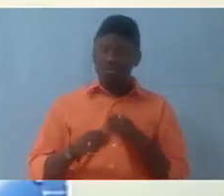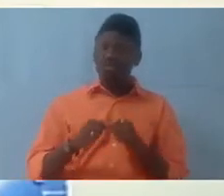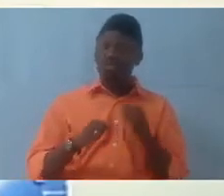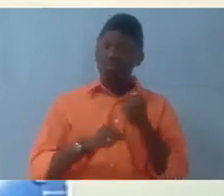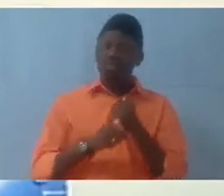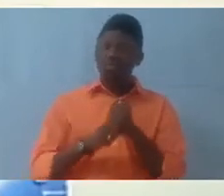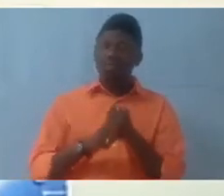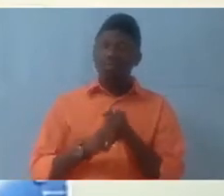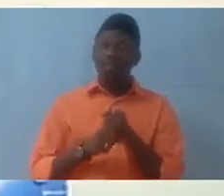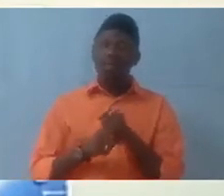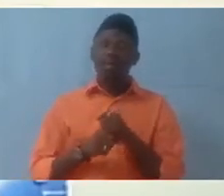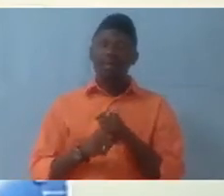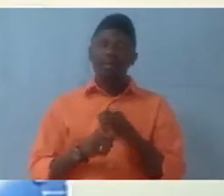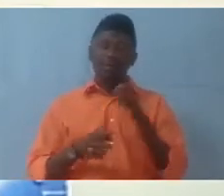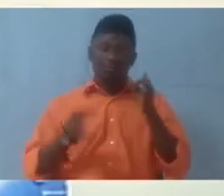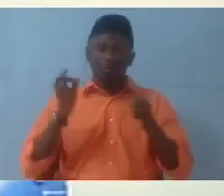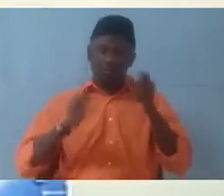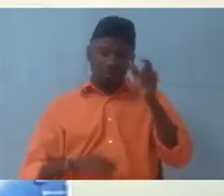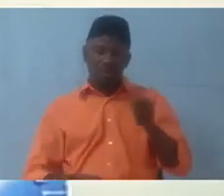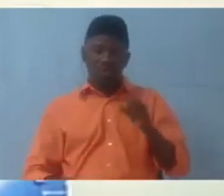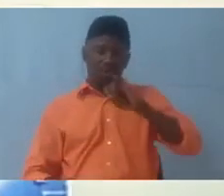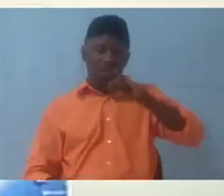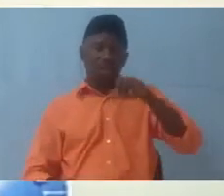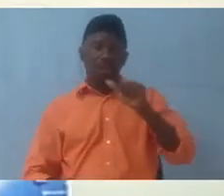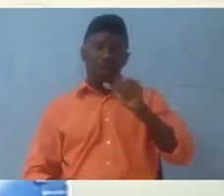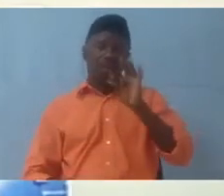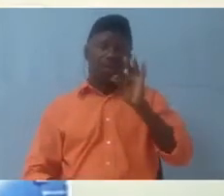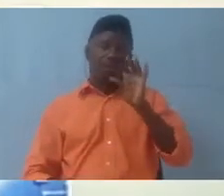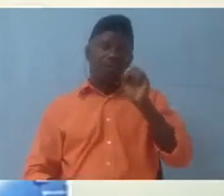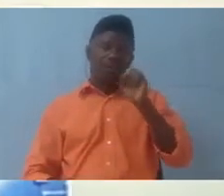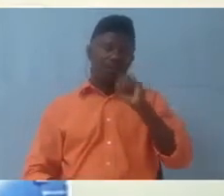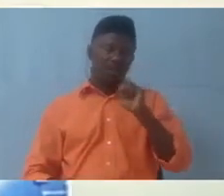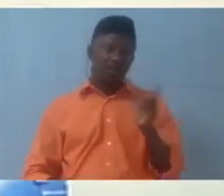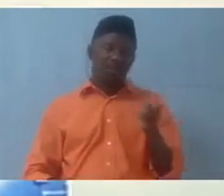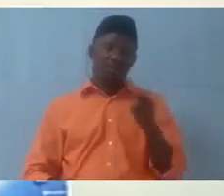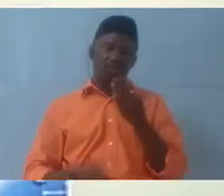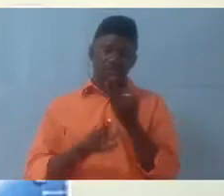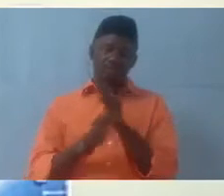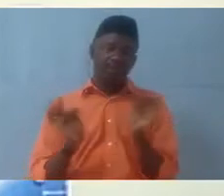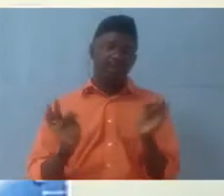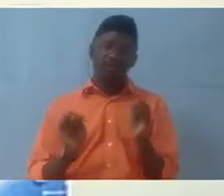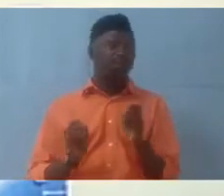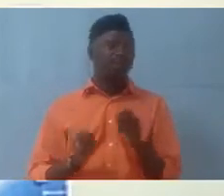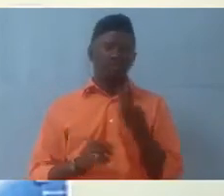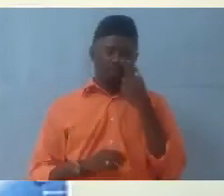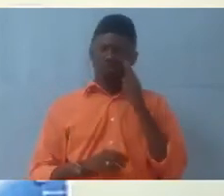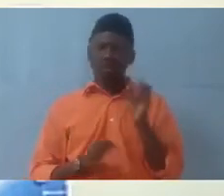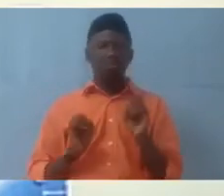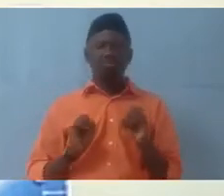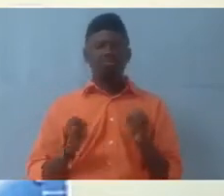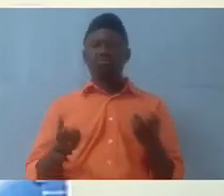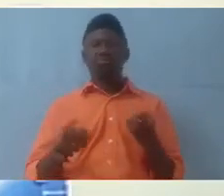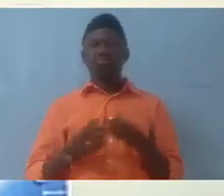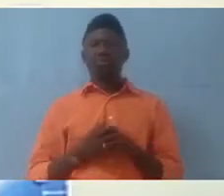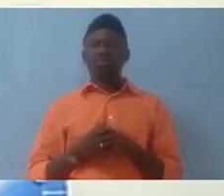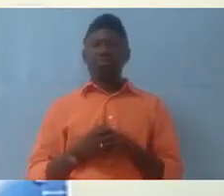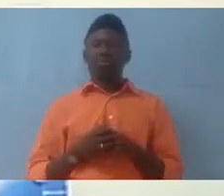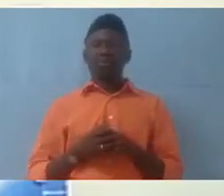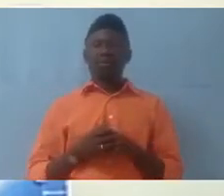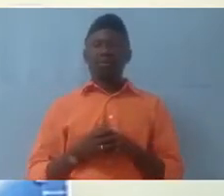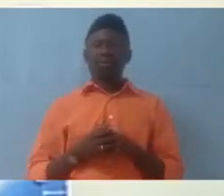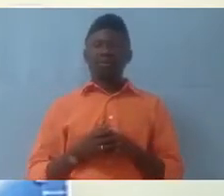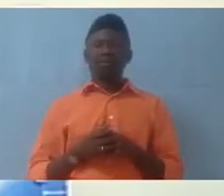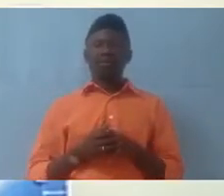firnde bo xamne ni jël woné na né mom jël na ay djégo pour ñu mëna bayyi justice jaité even though at the end of the meeting